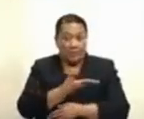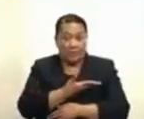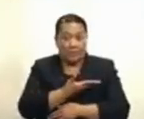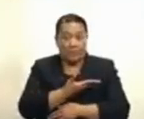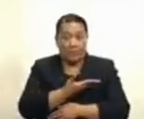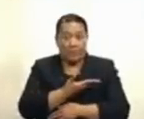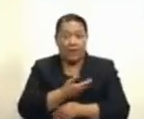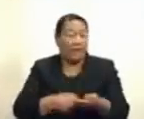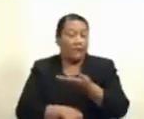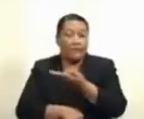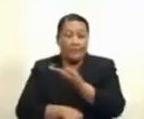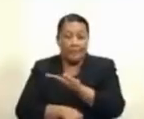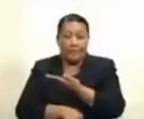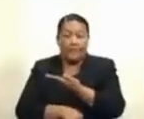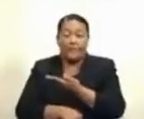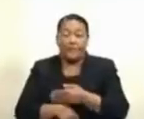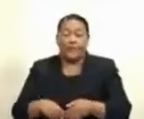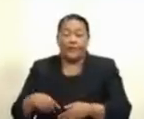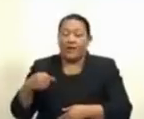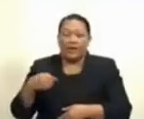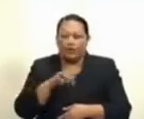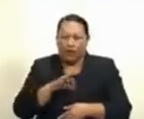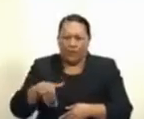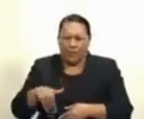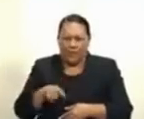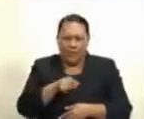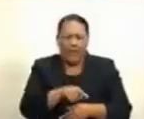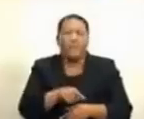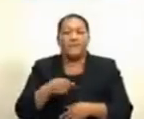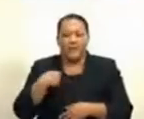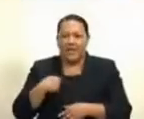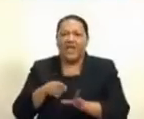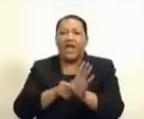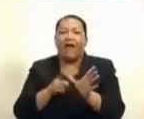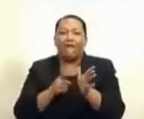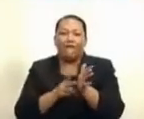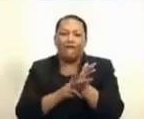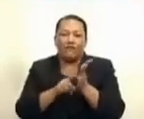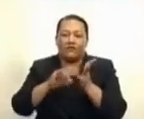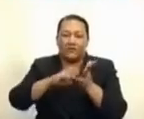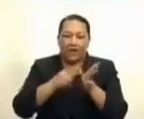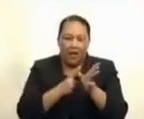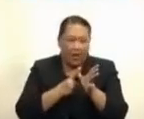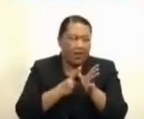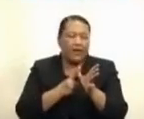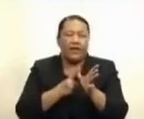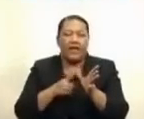I'm just a member of Ebu Sanavatu, Bunua Navatu, of the